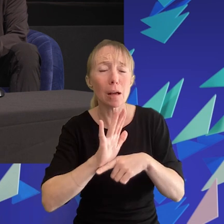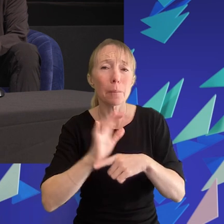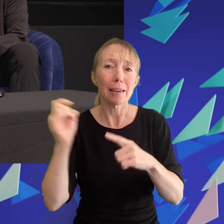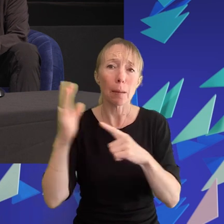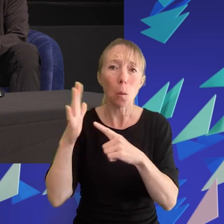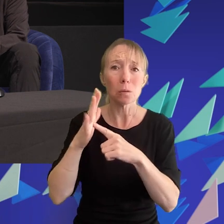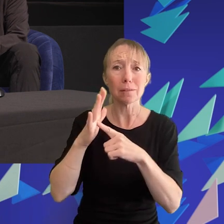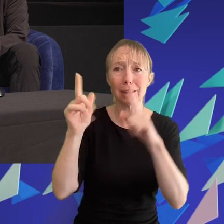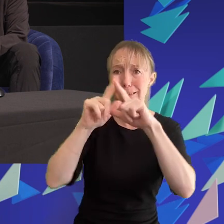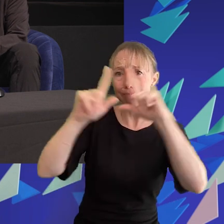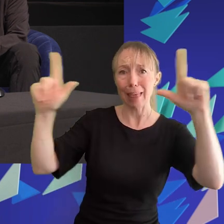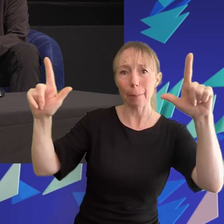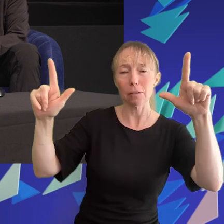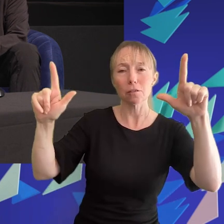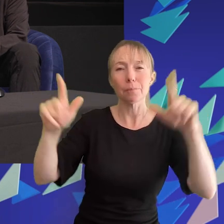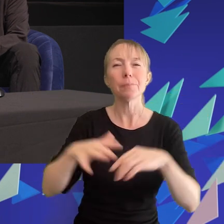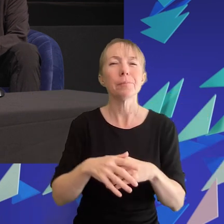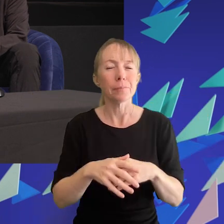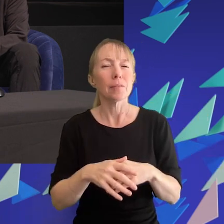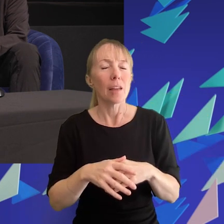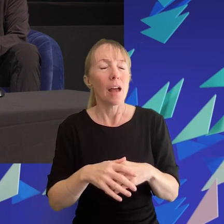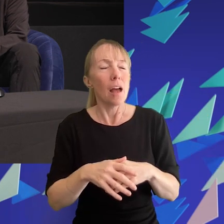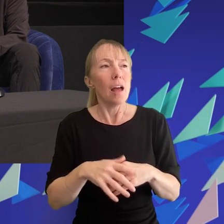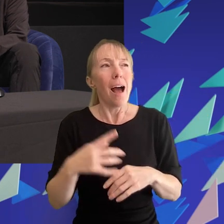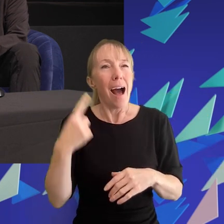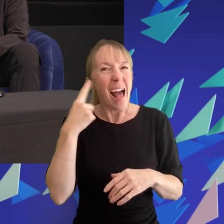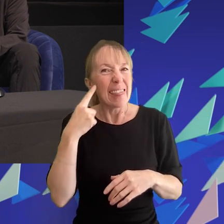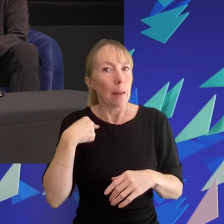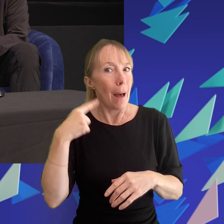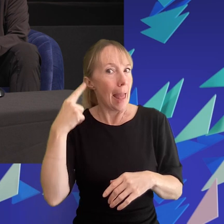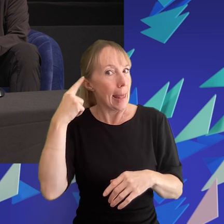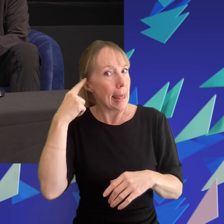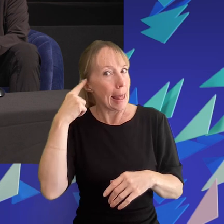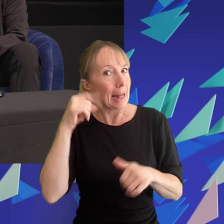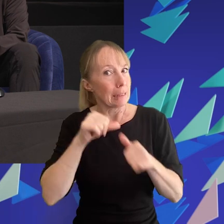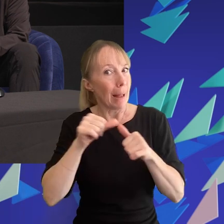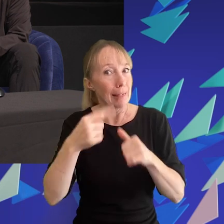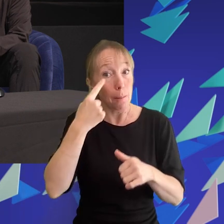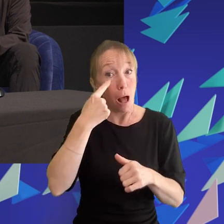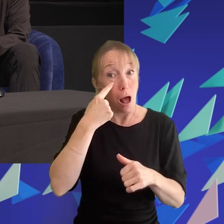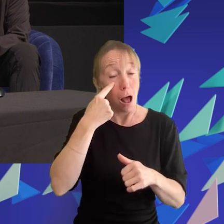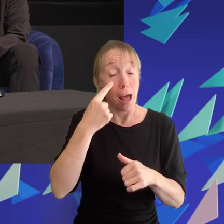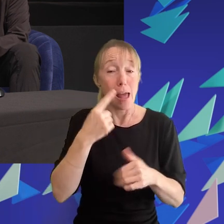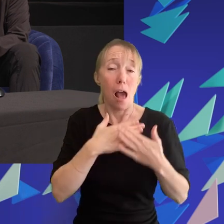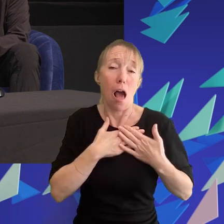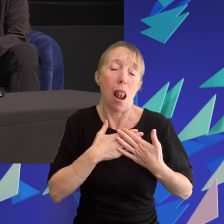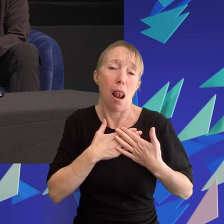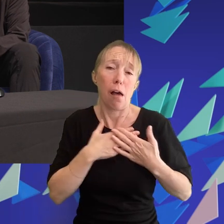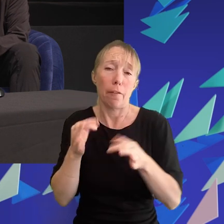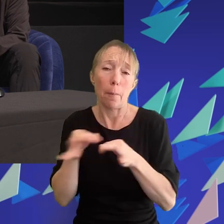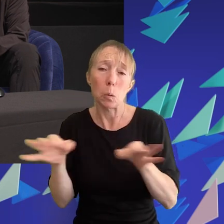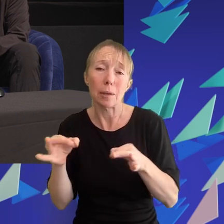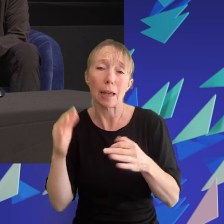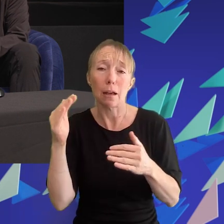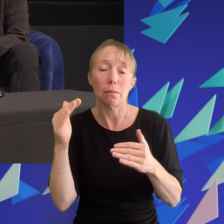Yeah, I think I have a better ear than I, and I think I love much more music than films, and I